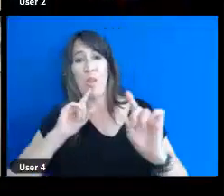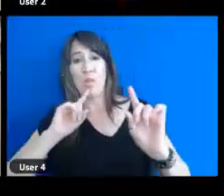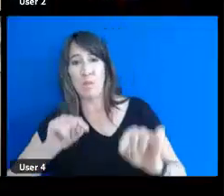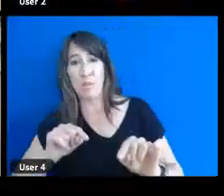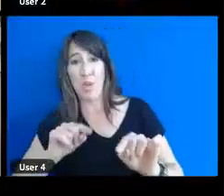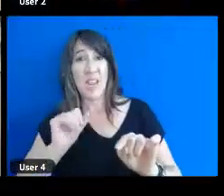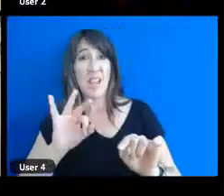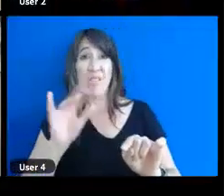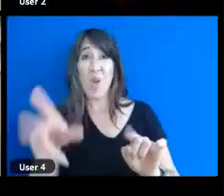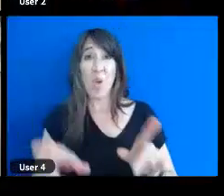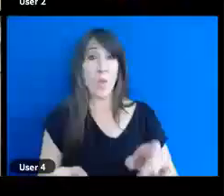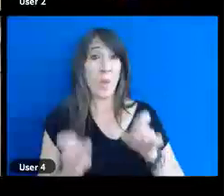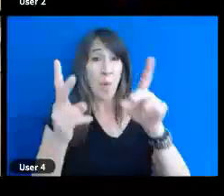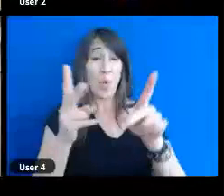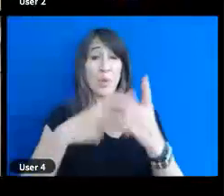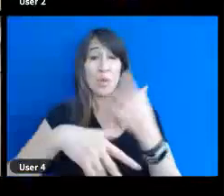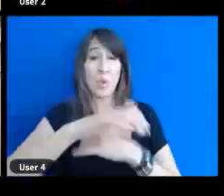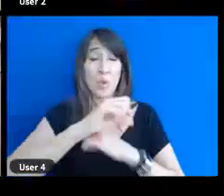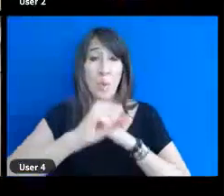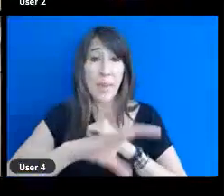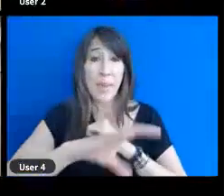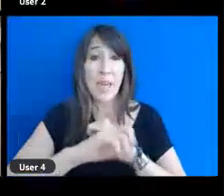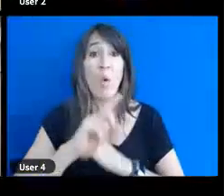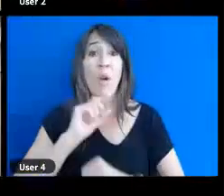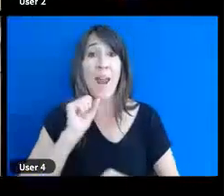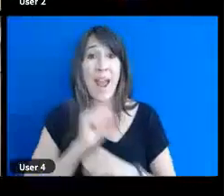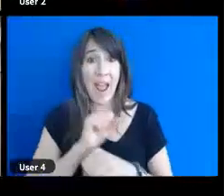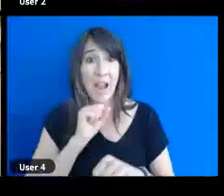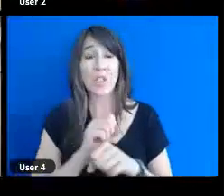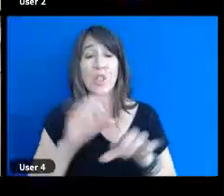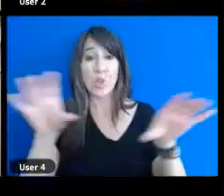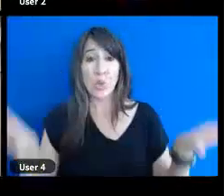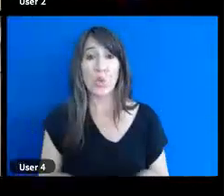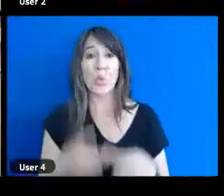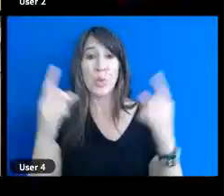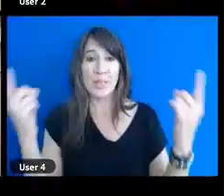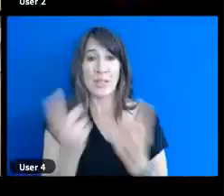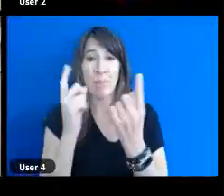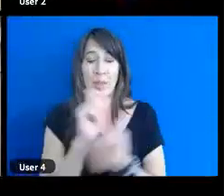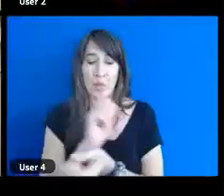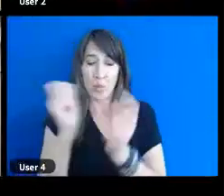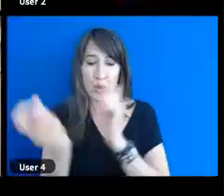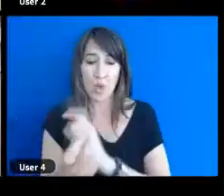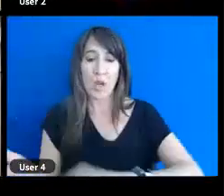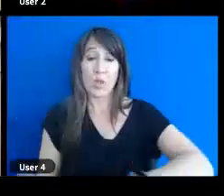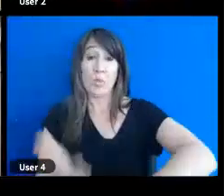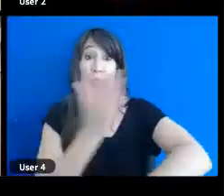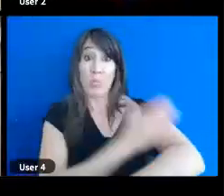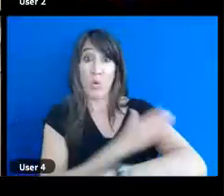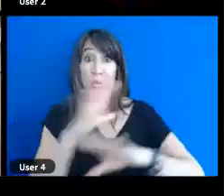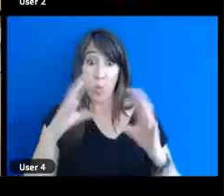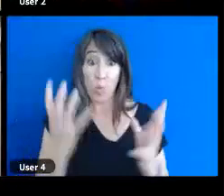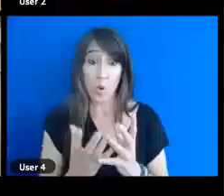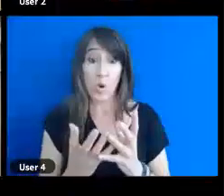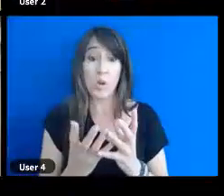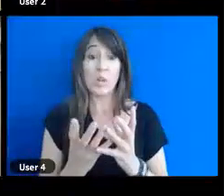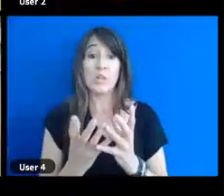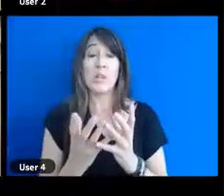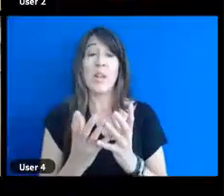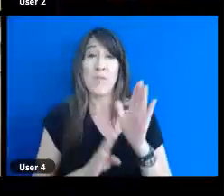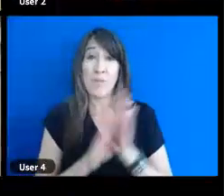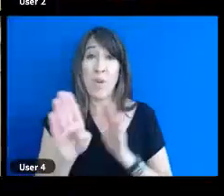employers and organizations to see how they're responding, and if they're just going to post on social media or if they're actually creating change